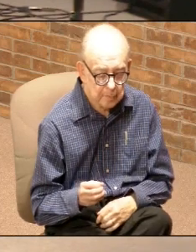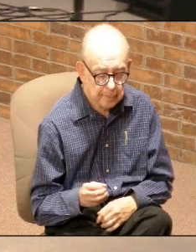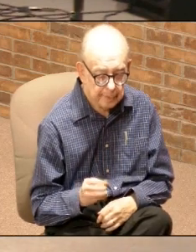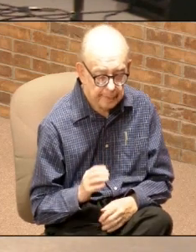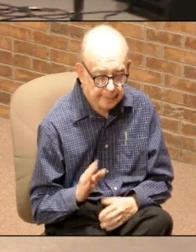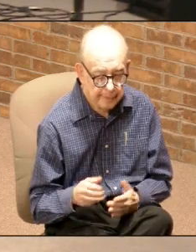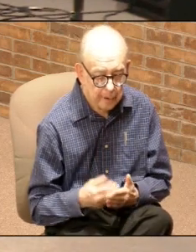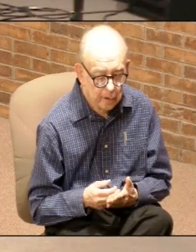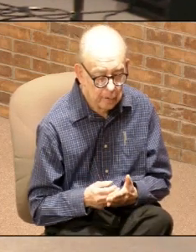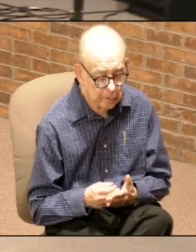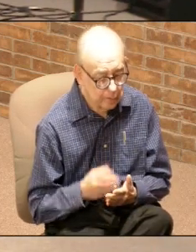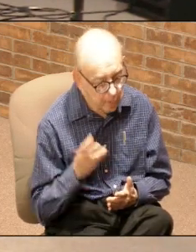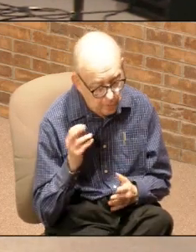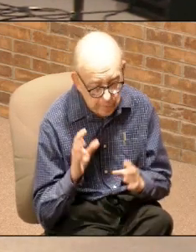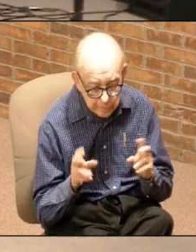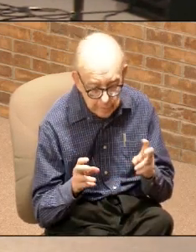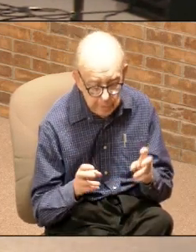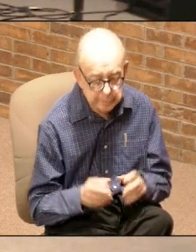you've all heard the saying,